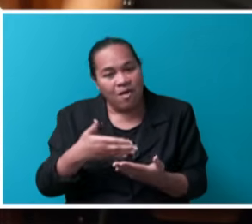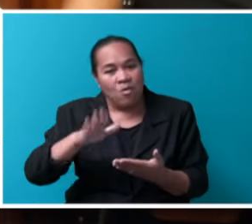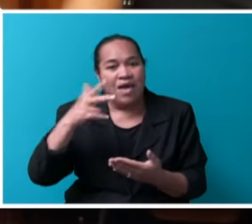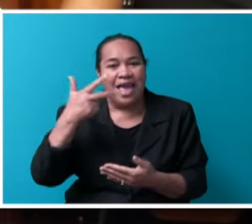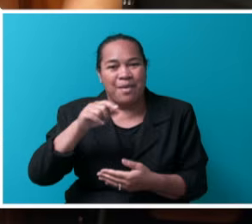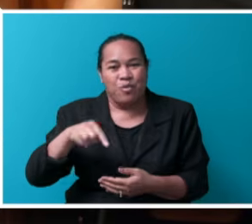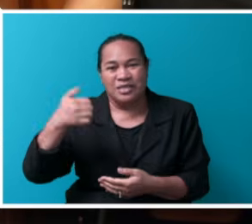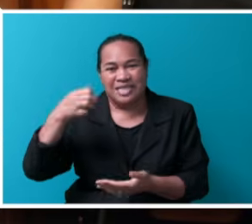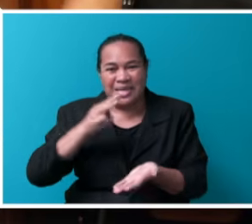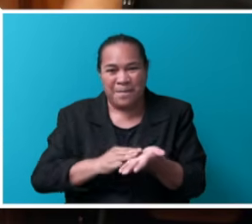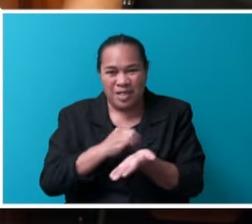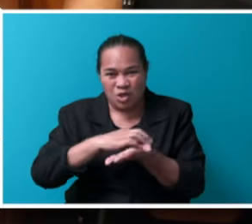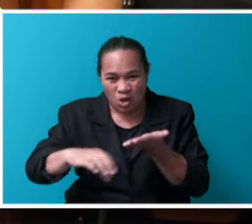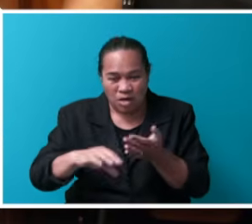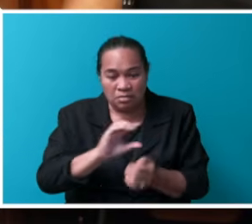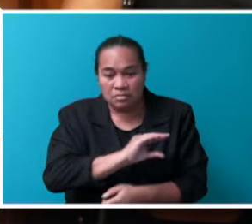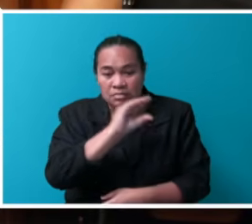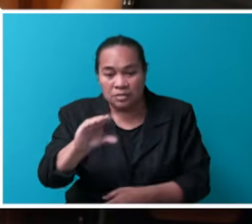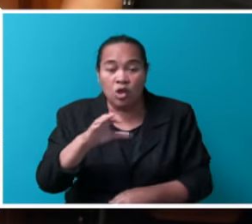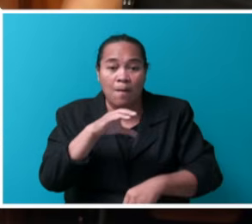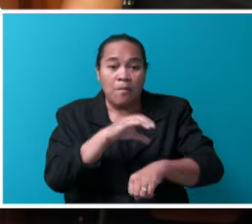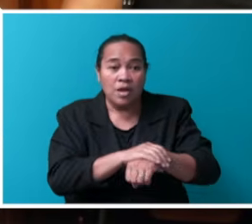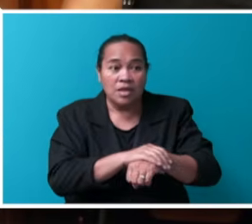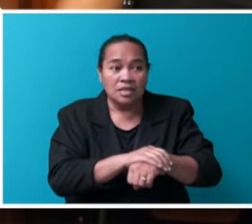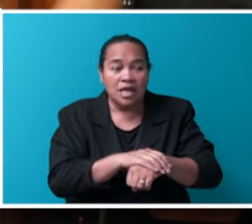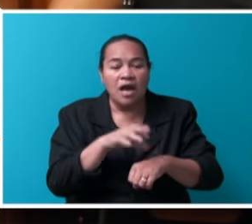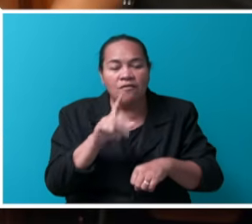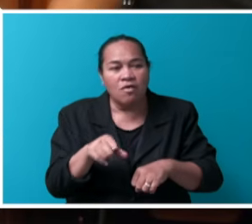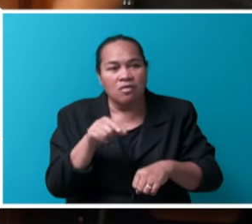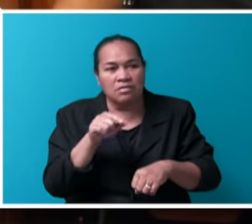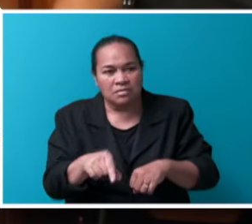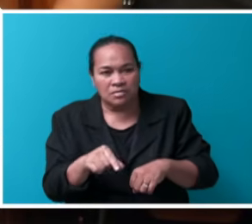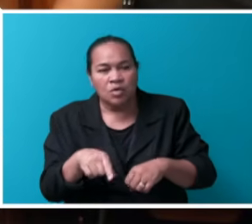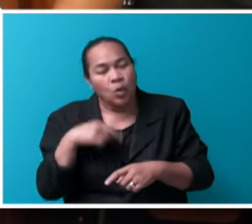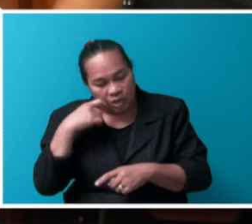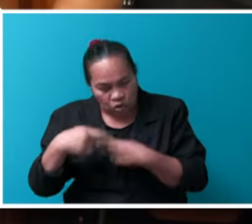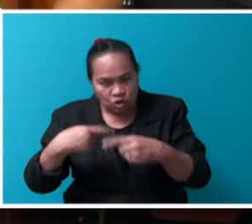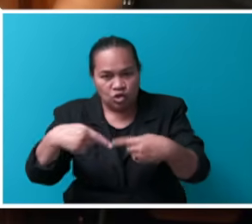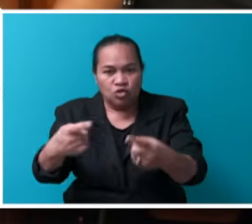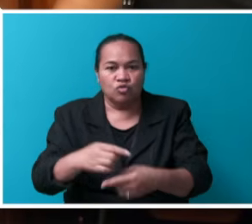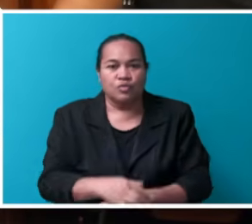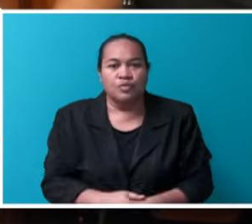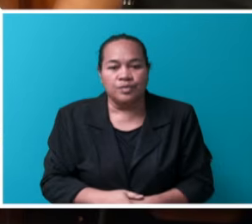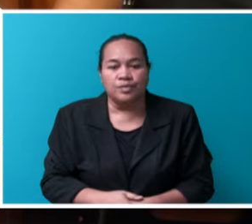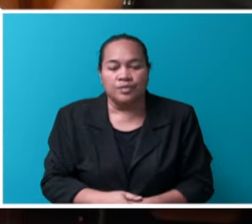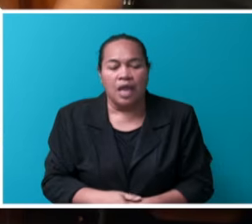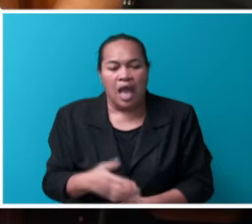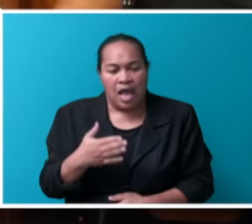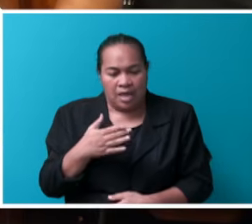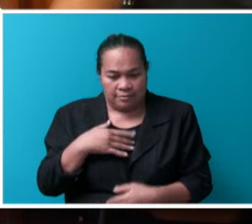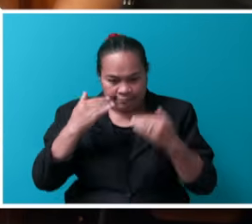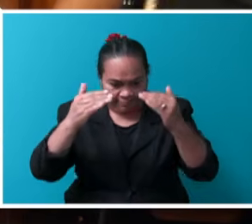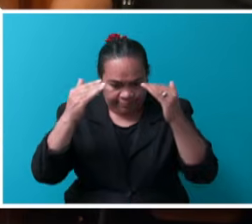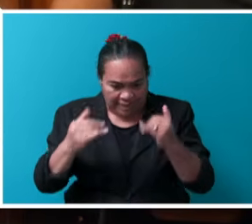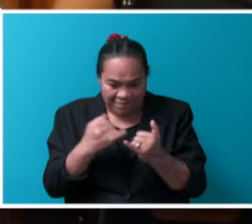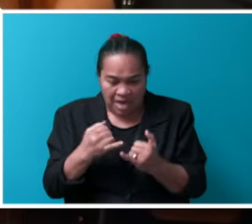million to the Fiji Police Force for their salary progression, which will continue. Mr. Speaker, let me move to a very serious